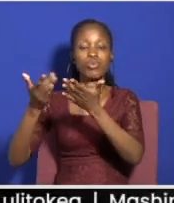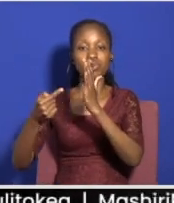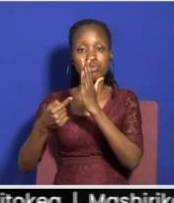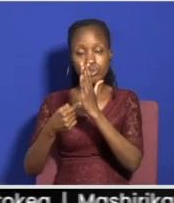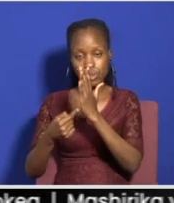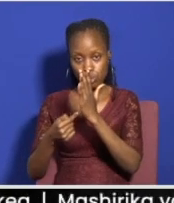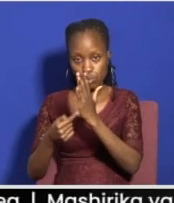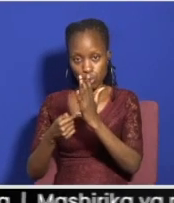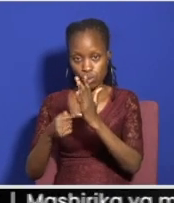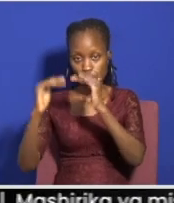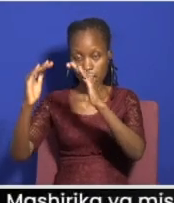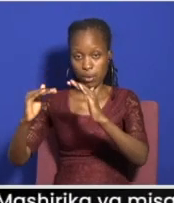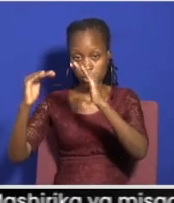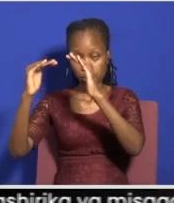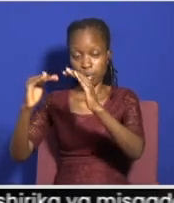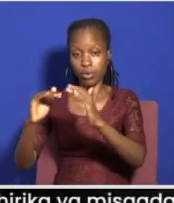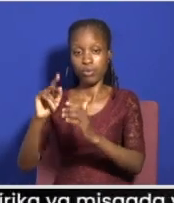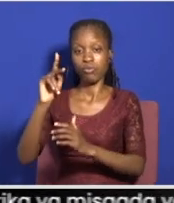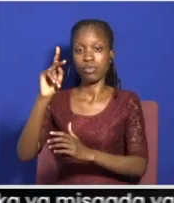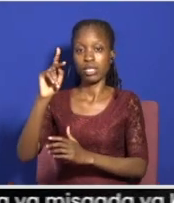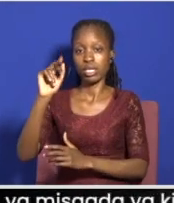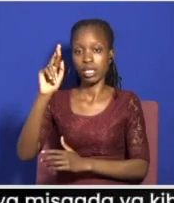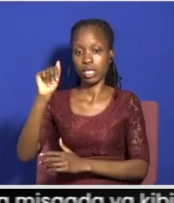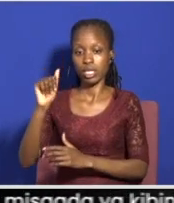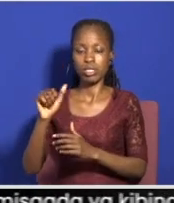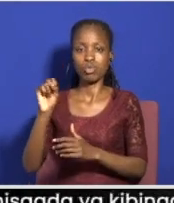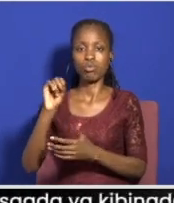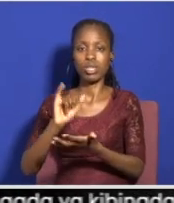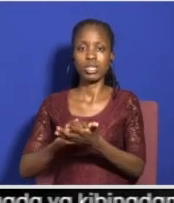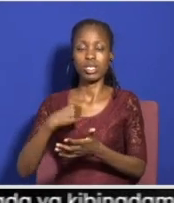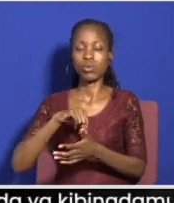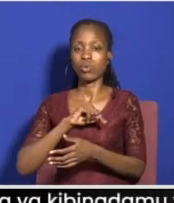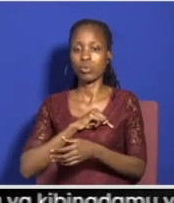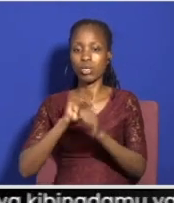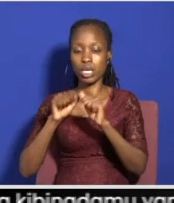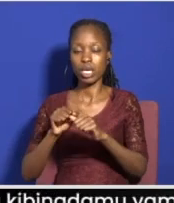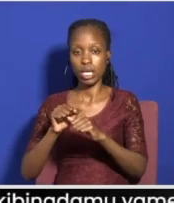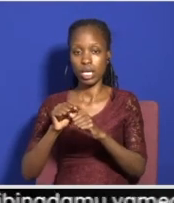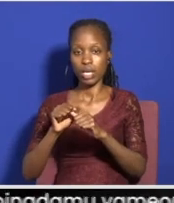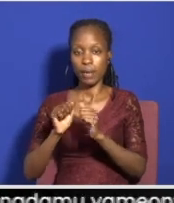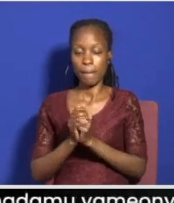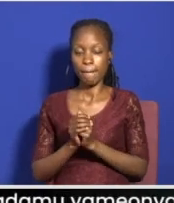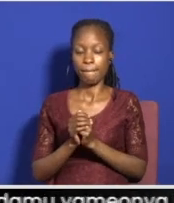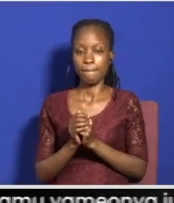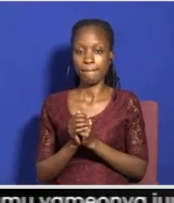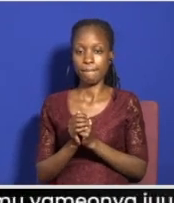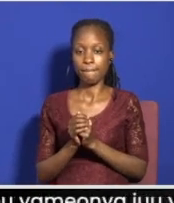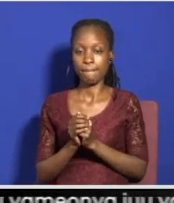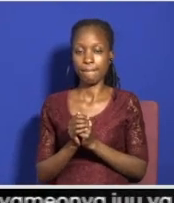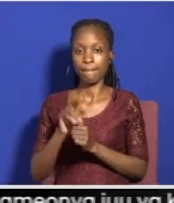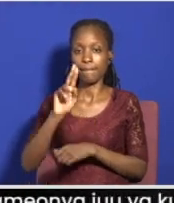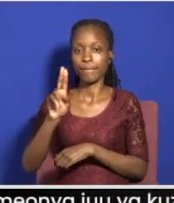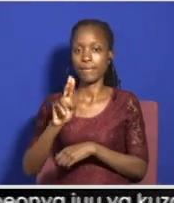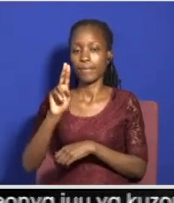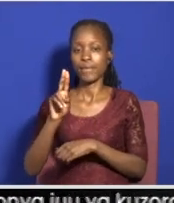technological advancement of KRA. So that we can really utilize the great sort of digital